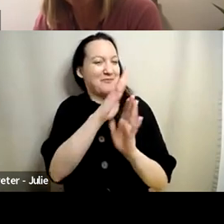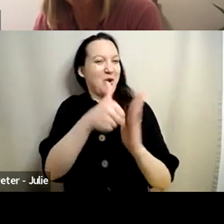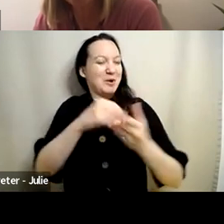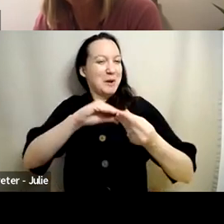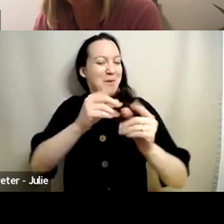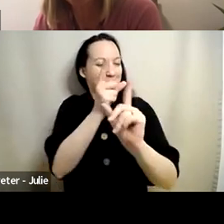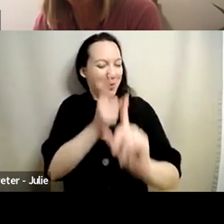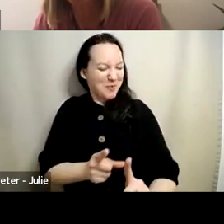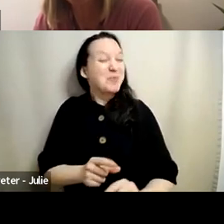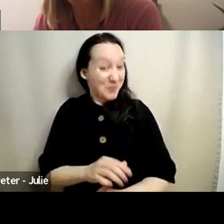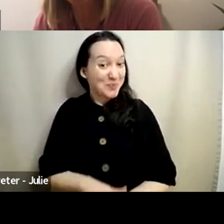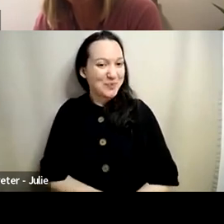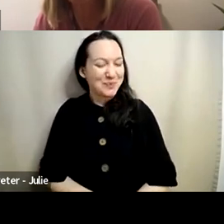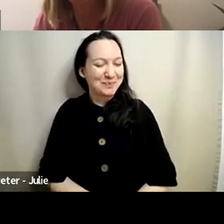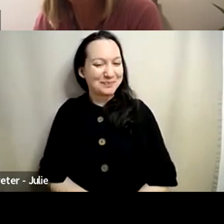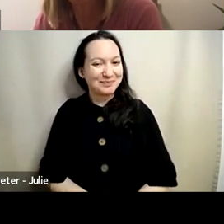Thank